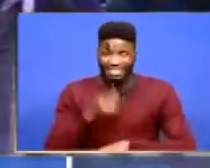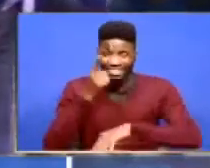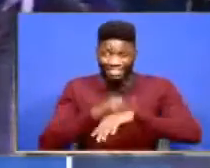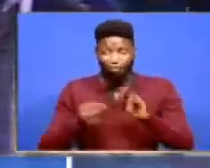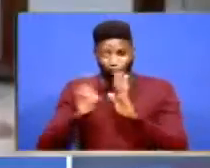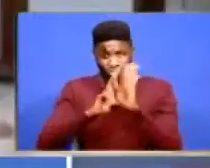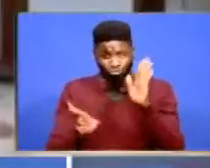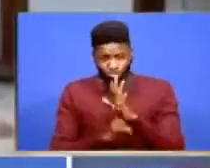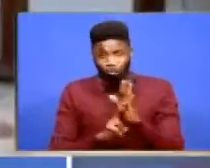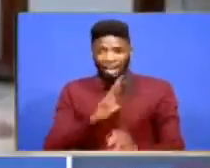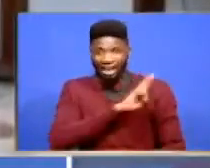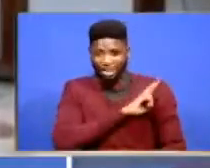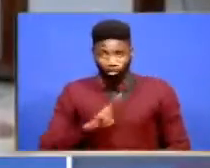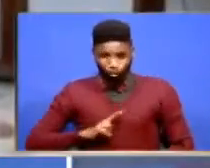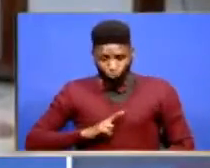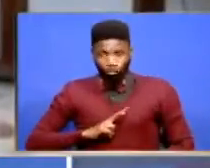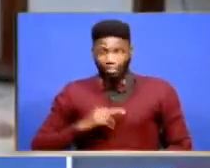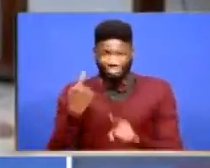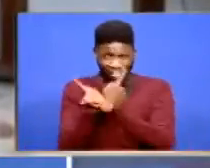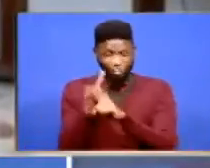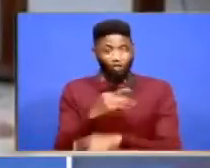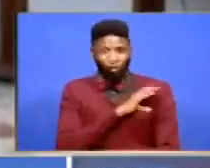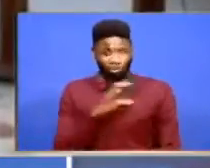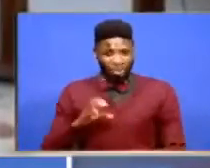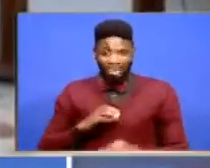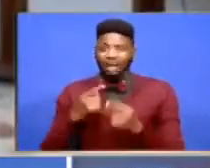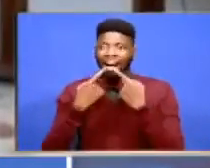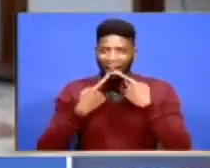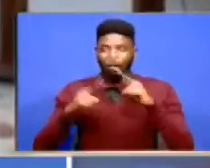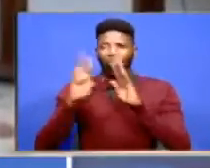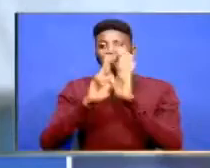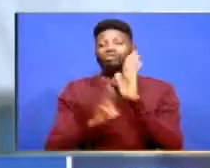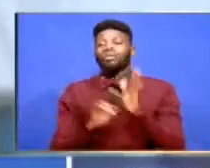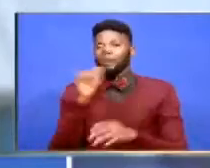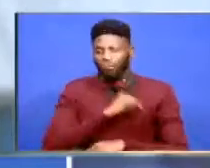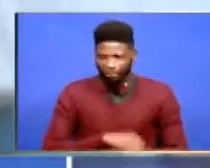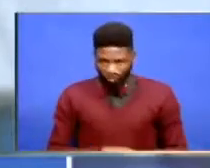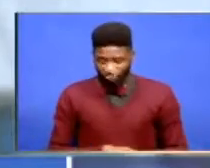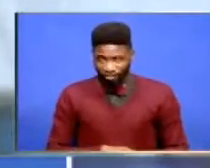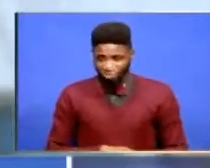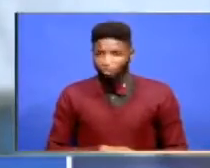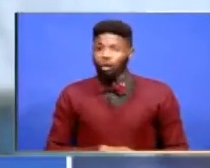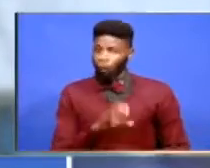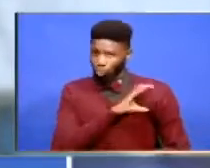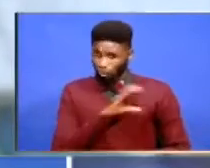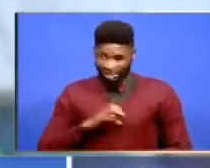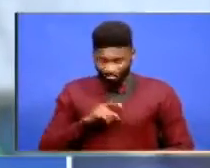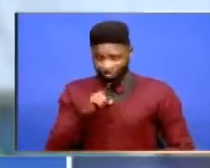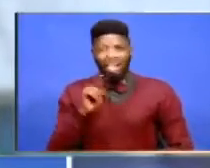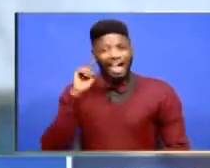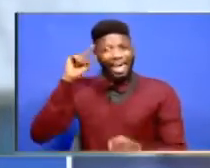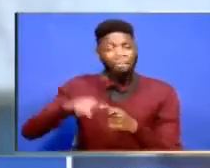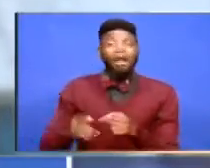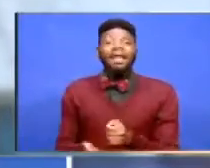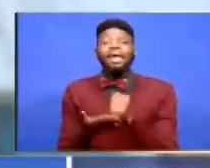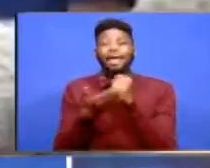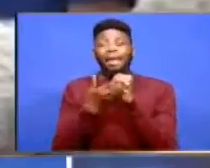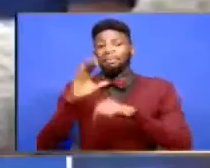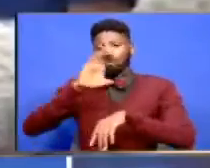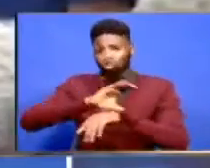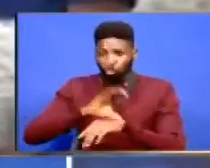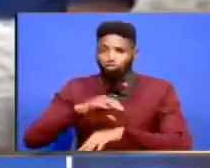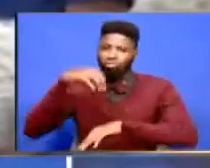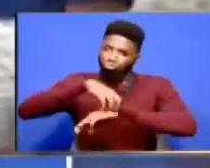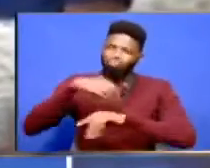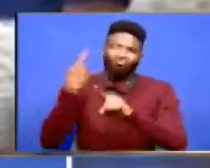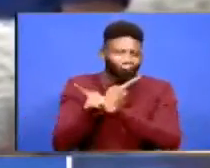Council, the Catholic Church has formed a COVID-19 response team to assist faithful adhere to the guidelines issued by the Ministry